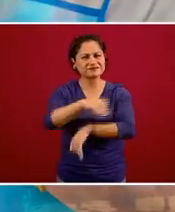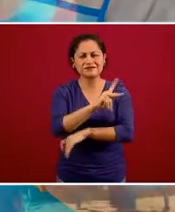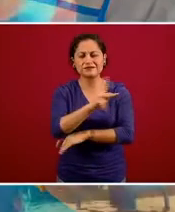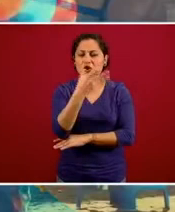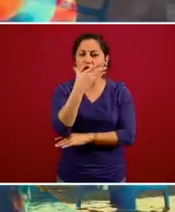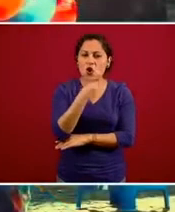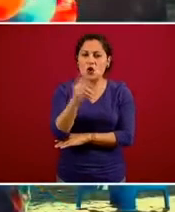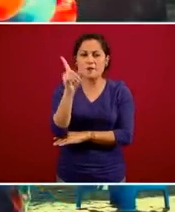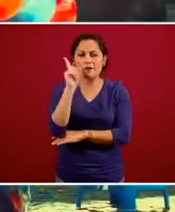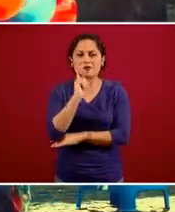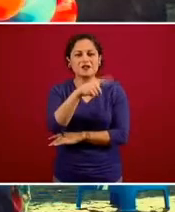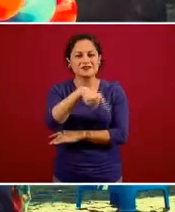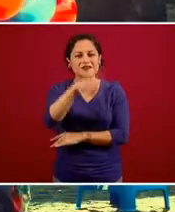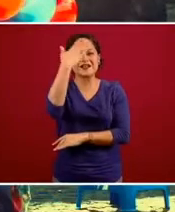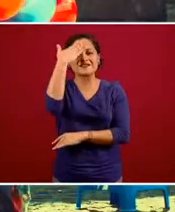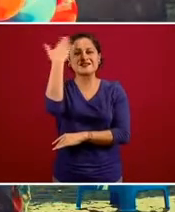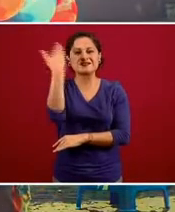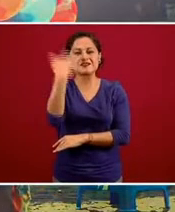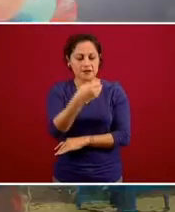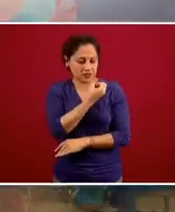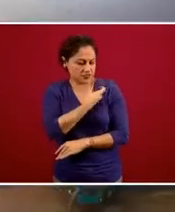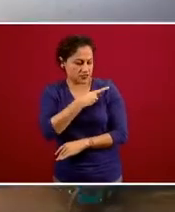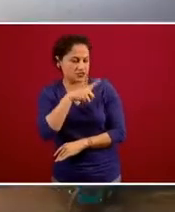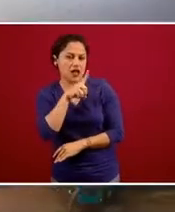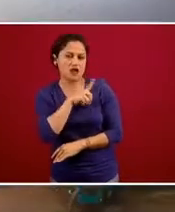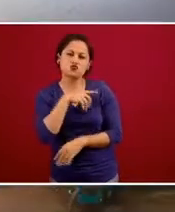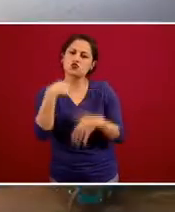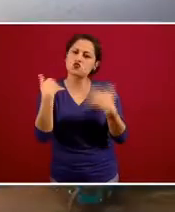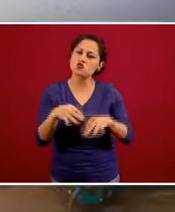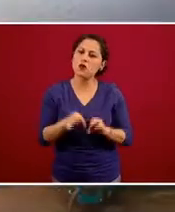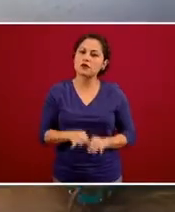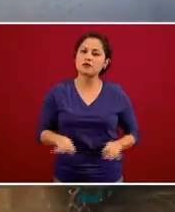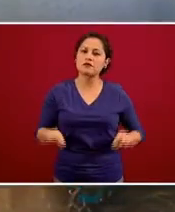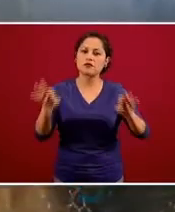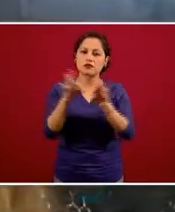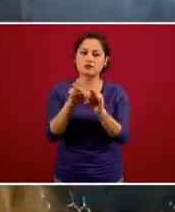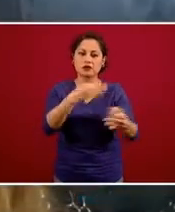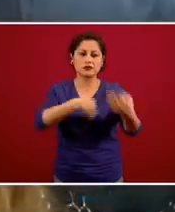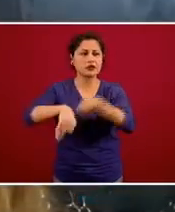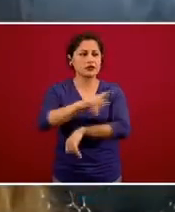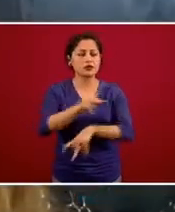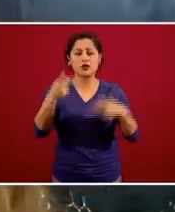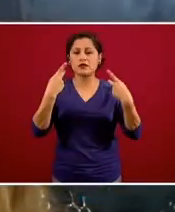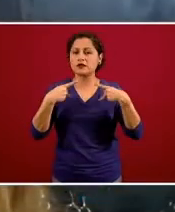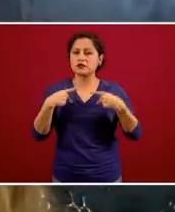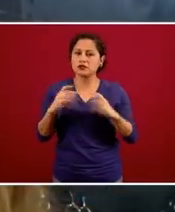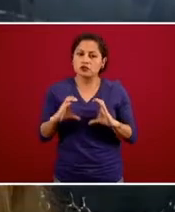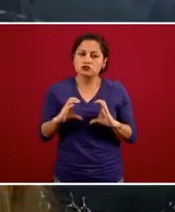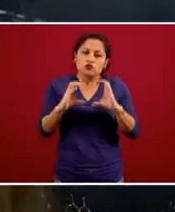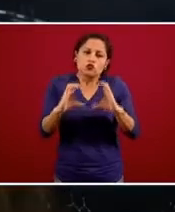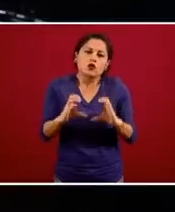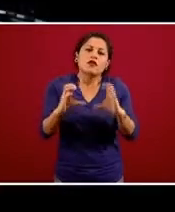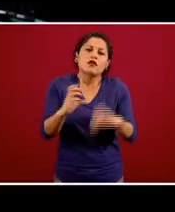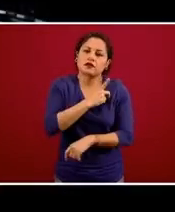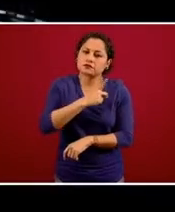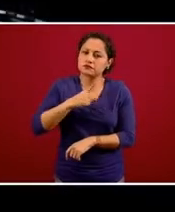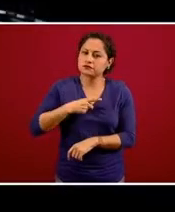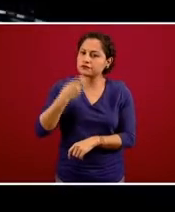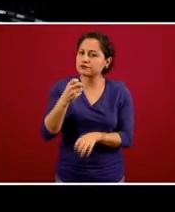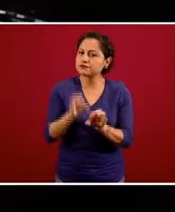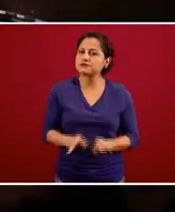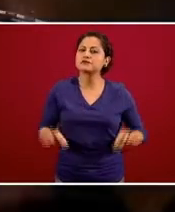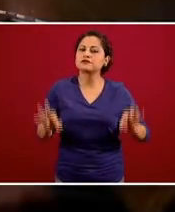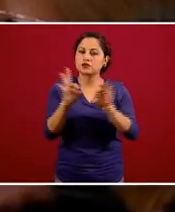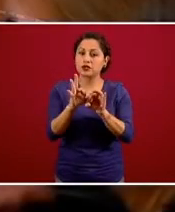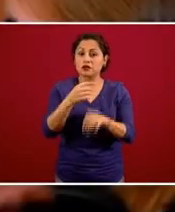you who know that health is the most important thing, and taking care of all of us is the most important